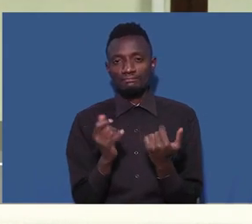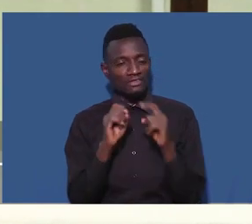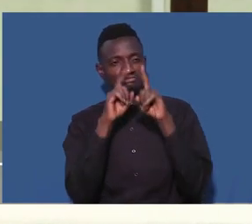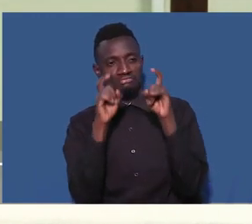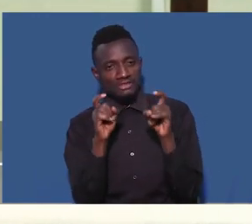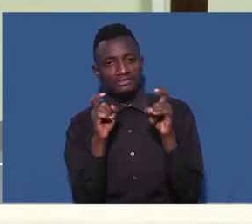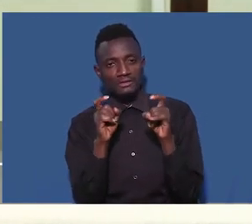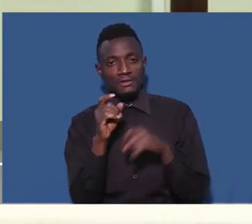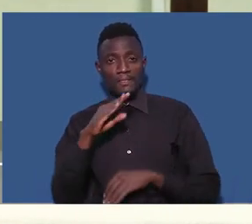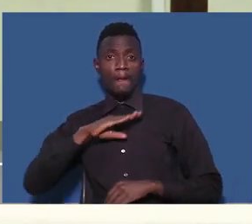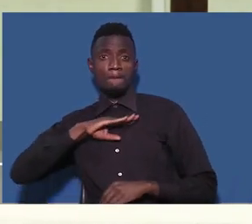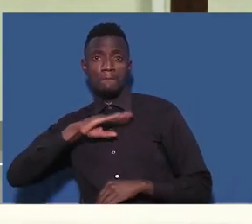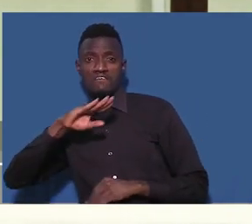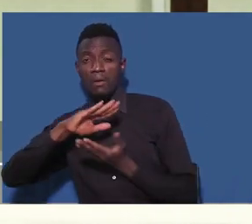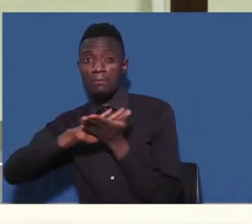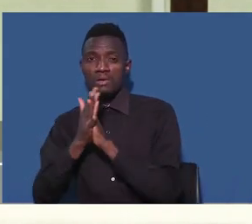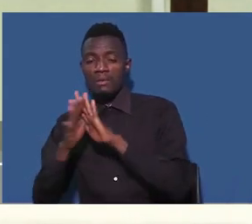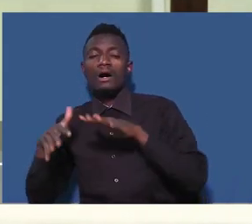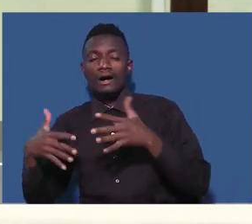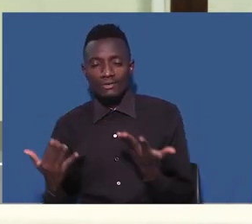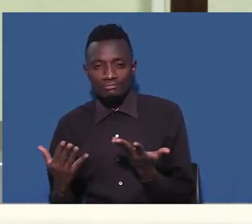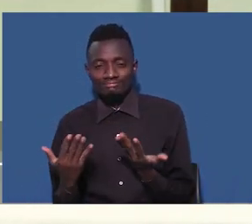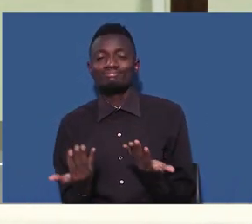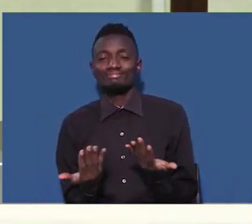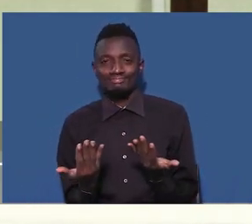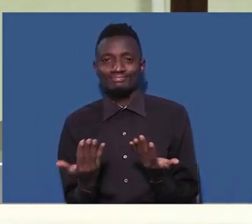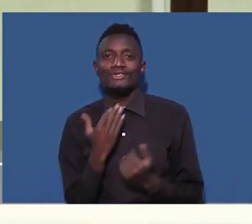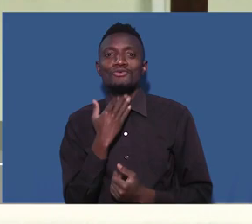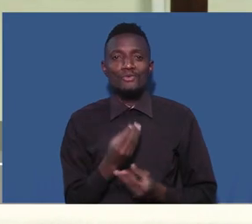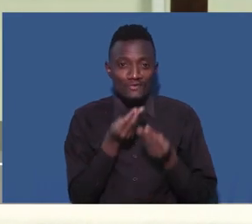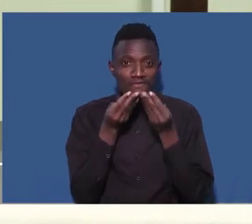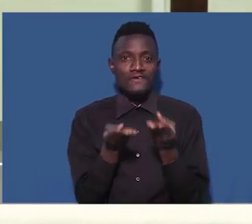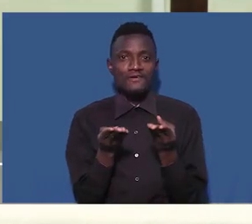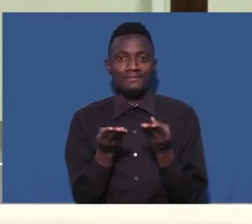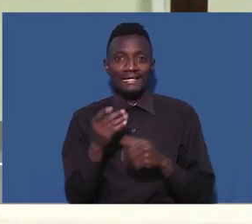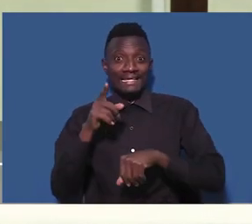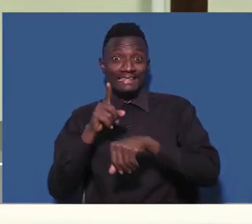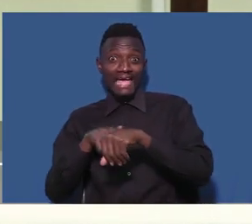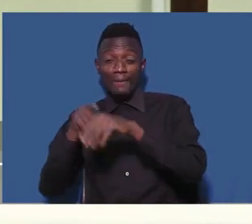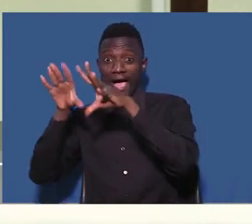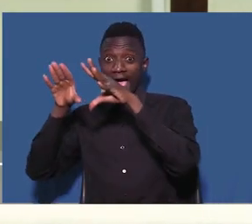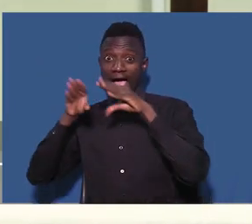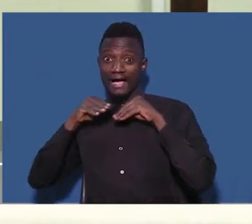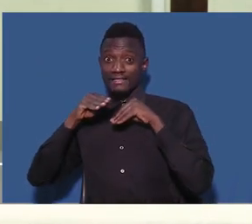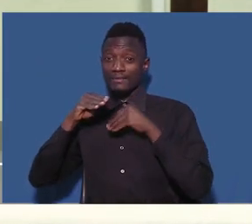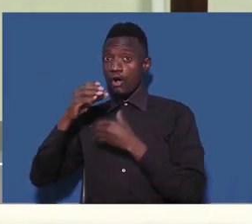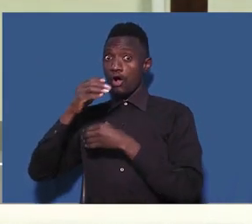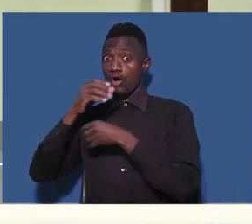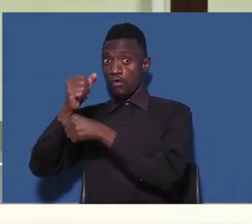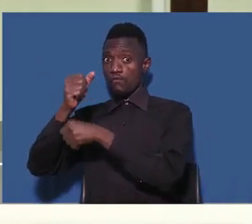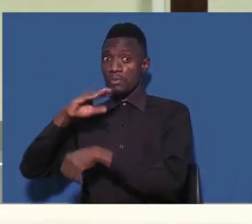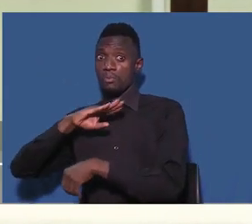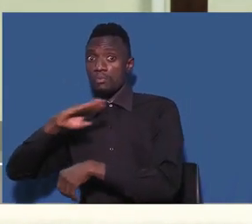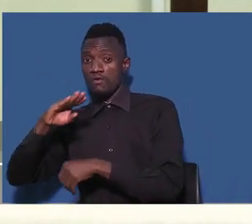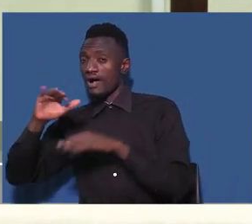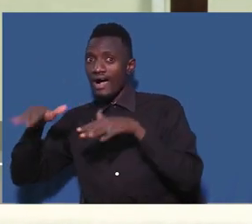tap into boldness? I want to say that it is important to receive boldness, and we all receive boldness by meditating